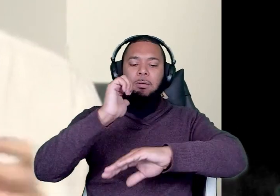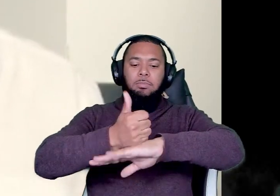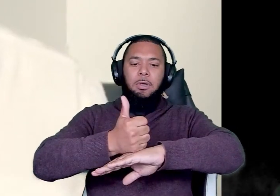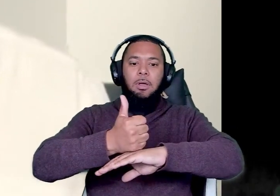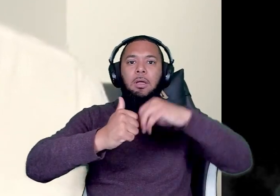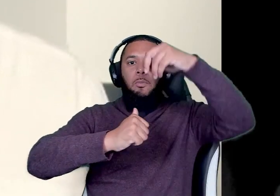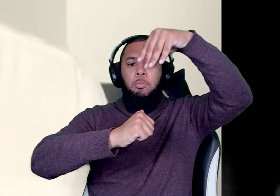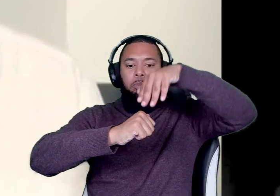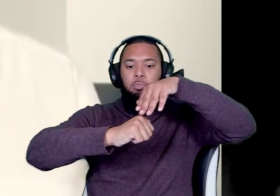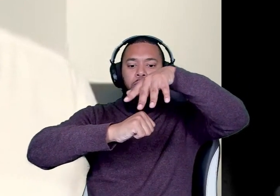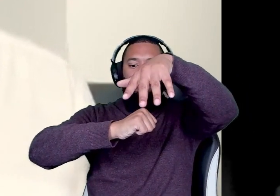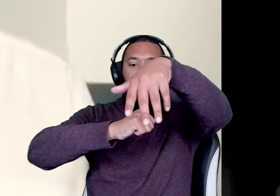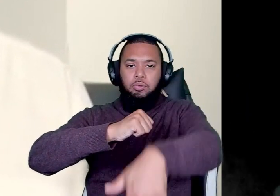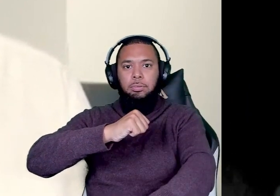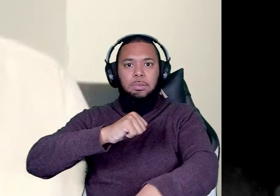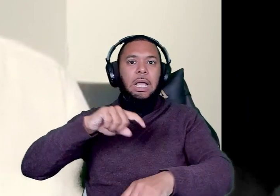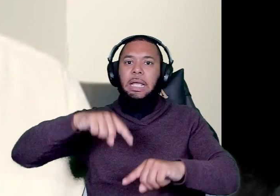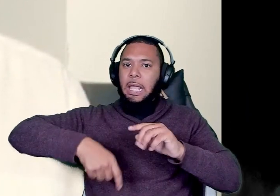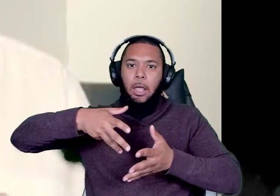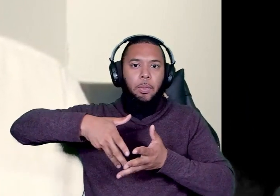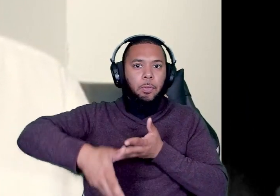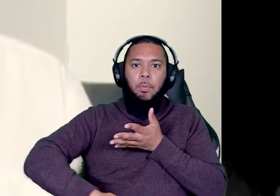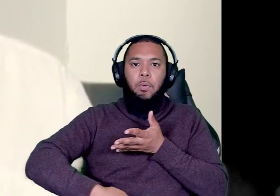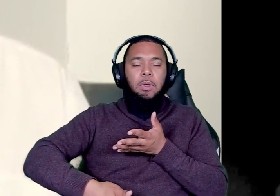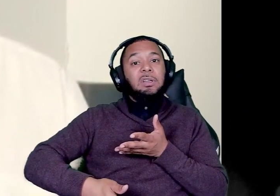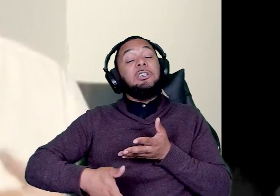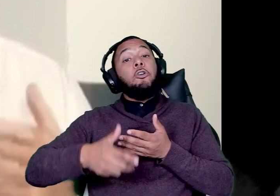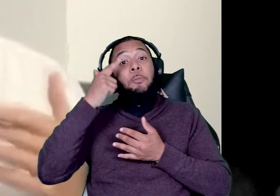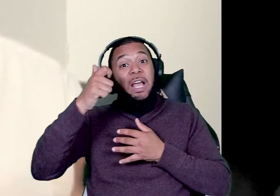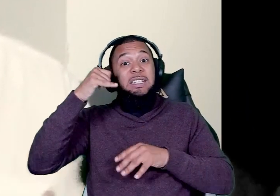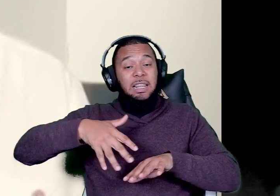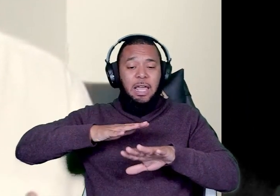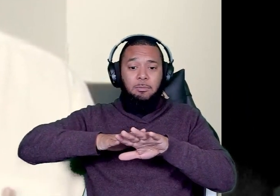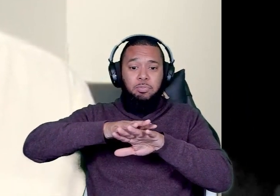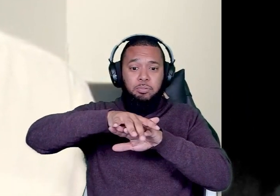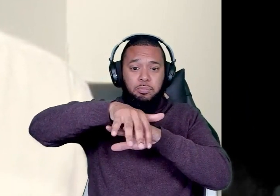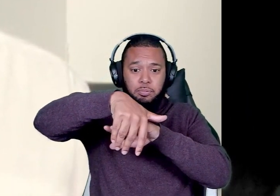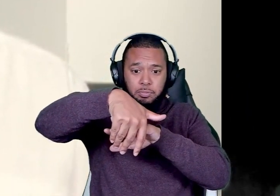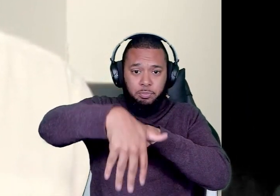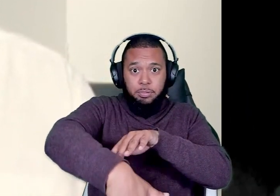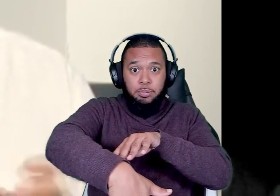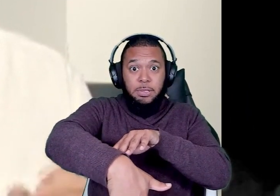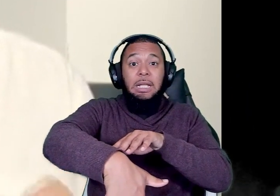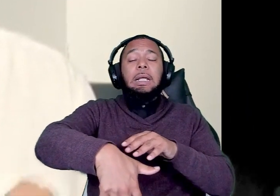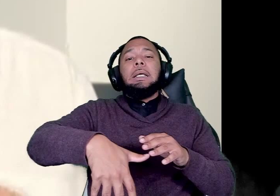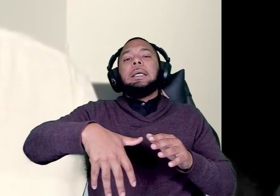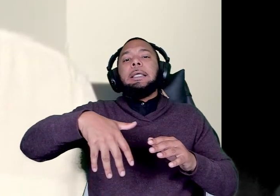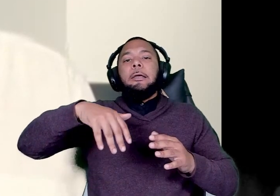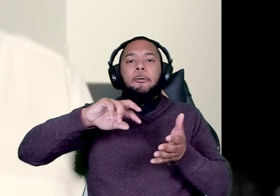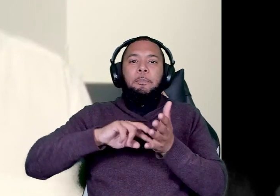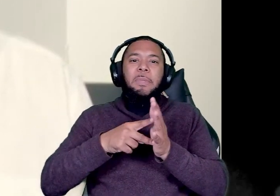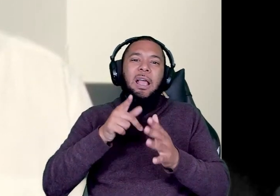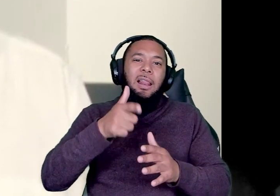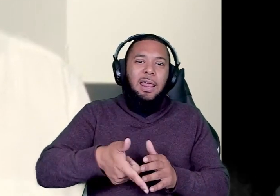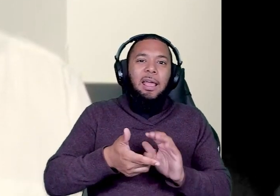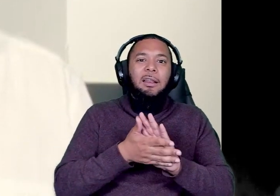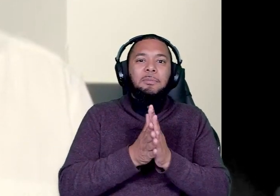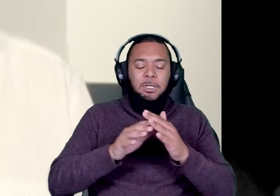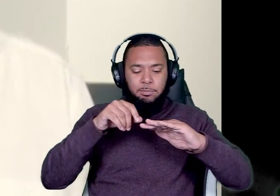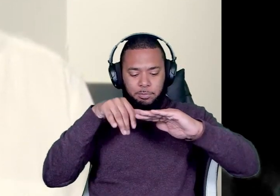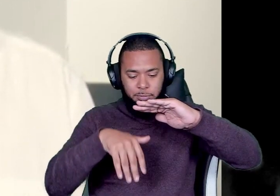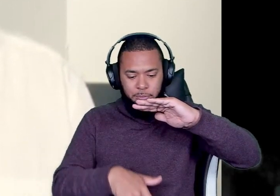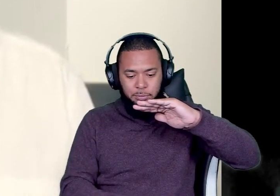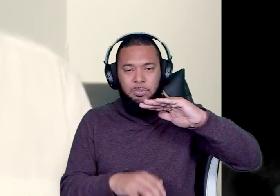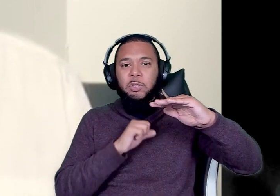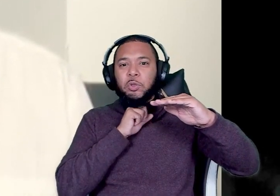that runoff water, you get a lot of pollutants. And when we talk about water pollution, we'll examine those a little bit closer in